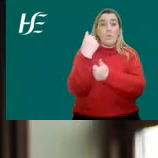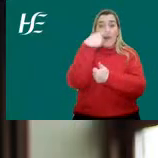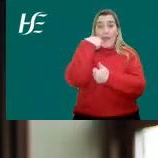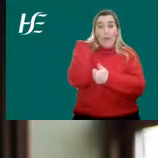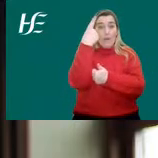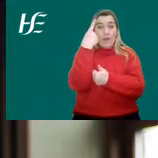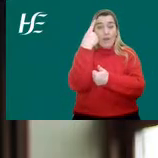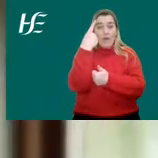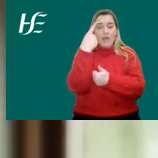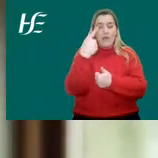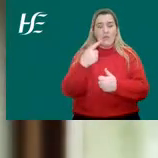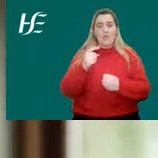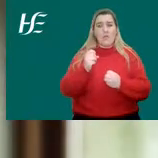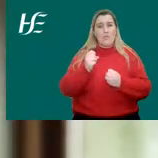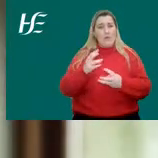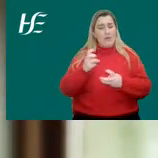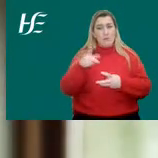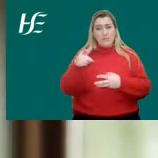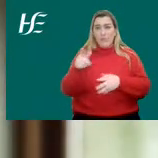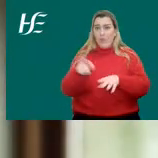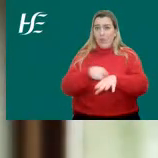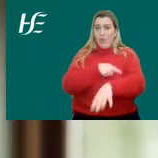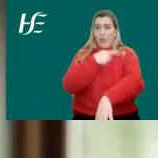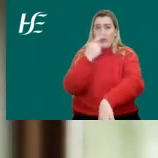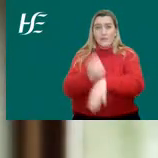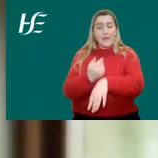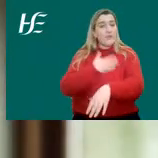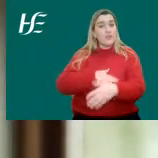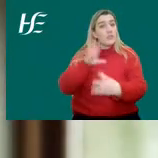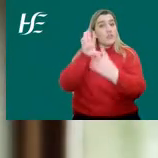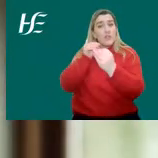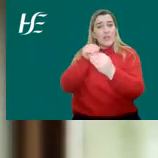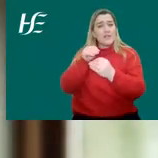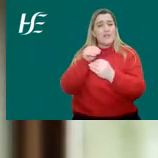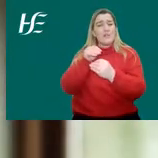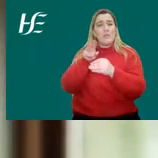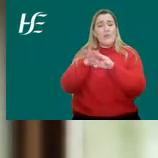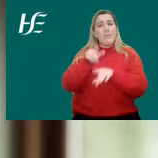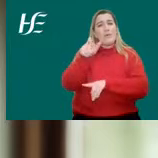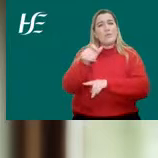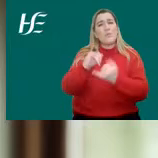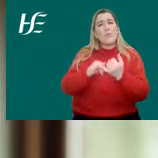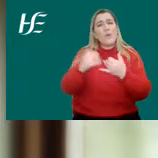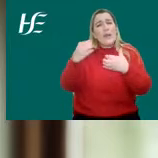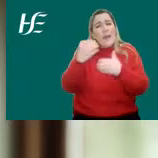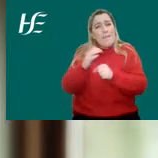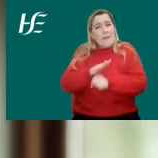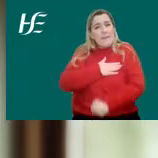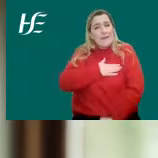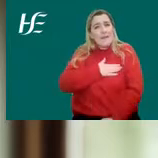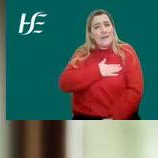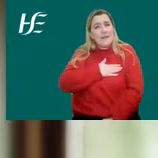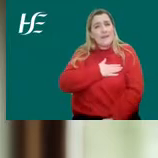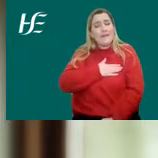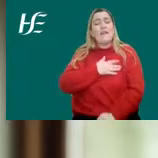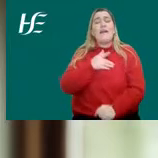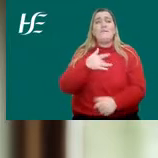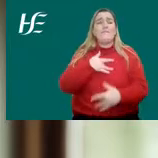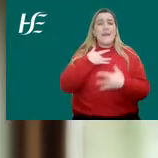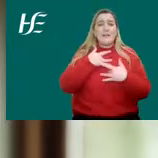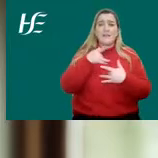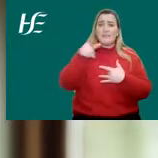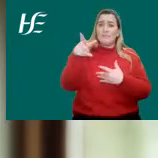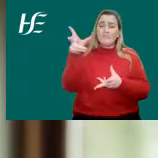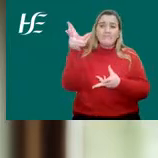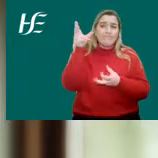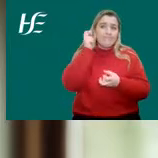that much time with me. And this was like a chat with someone who really cared and was really listening. And she went through all